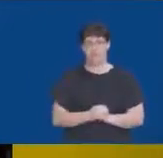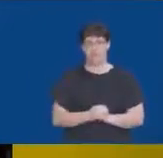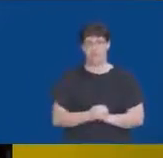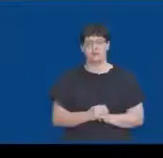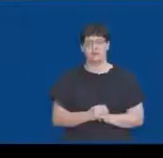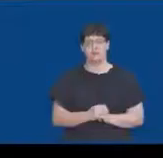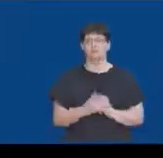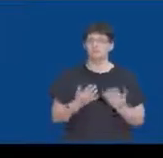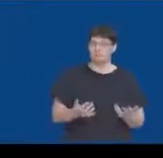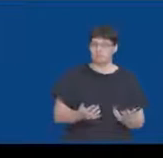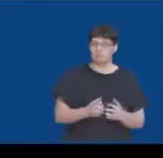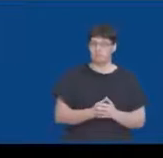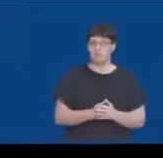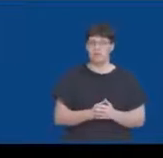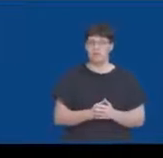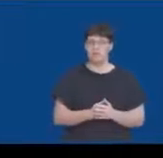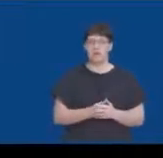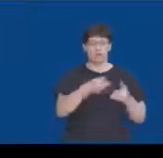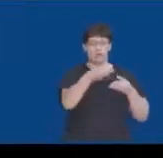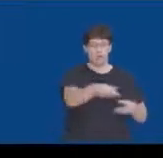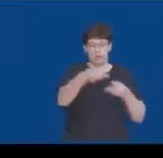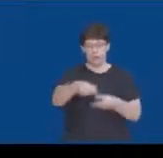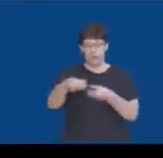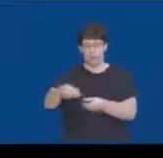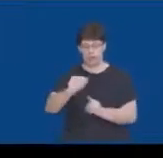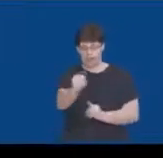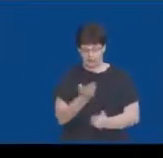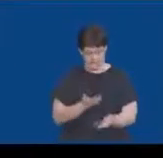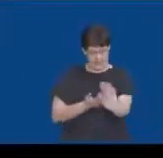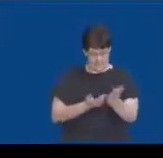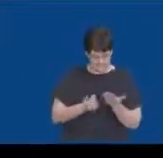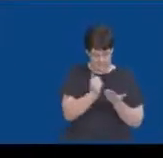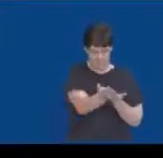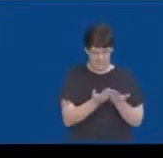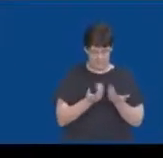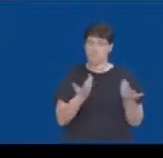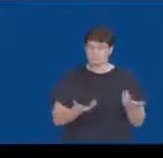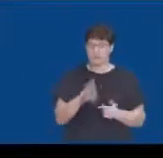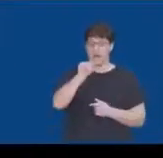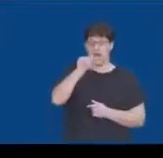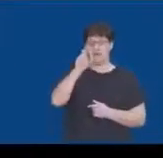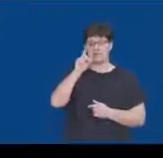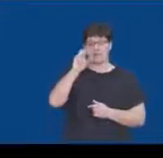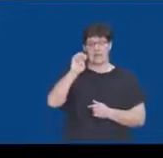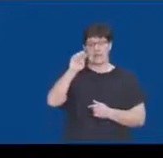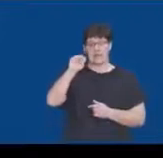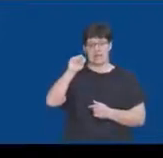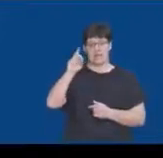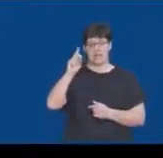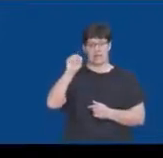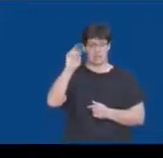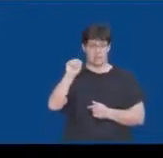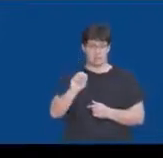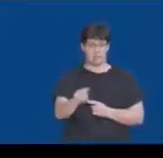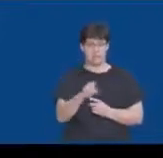Right, there are lots of additional documents that you've been given. You will be given an addendum. So there may